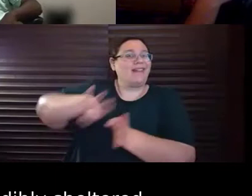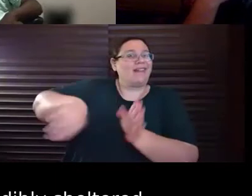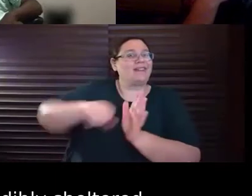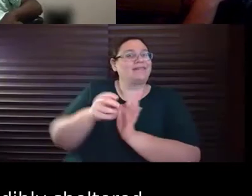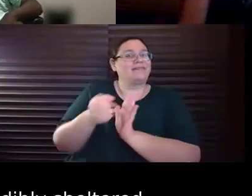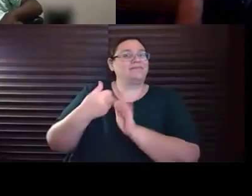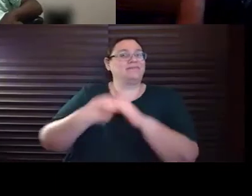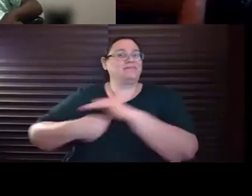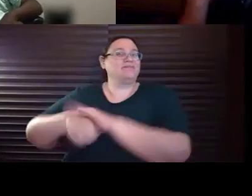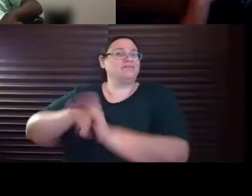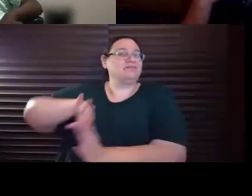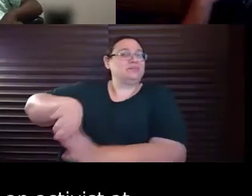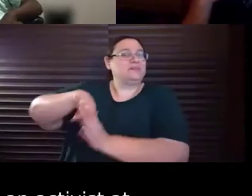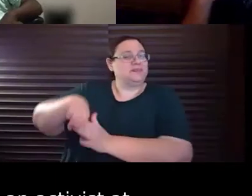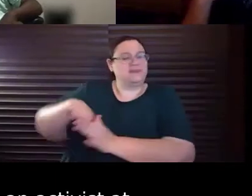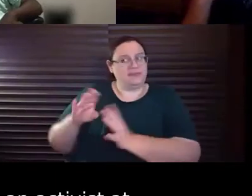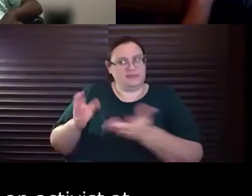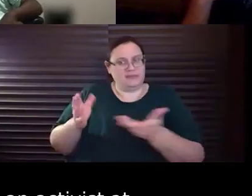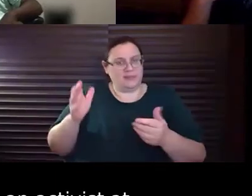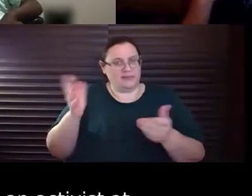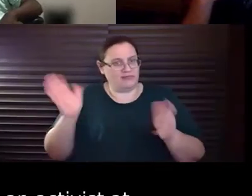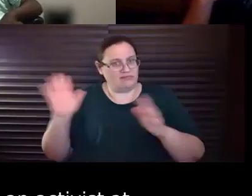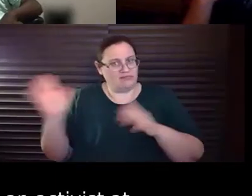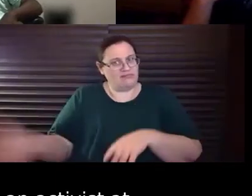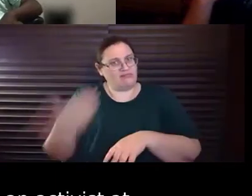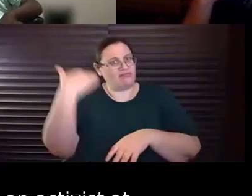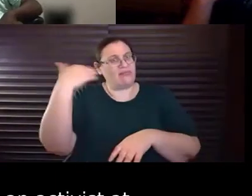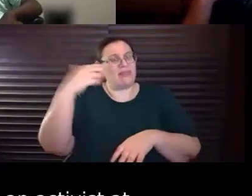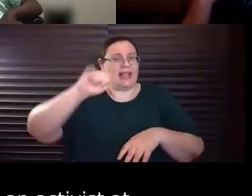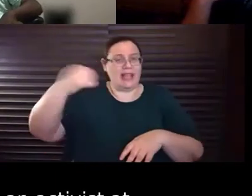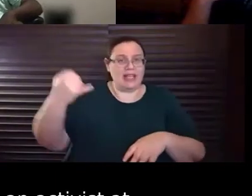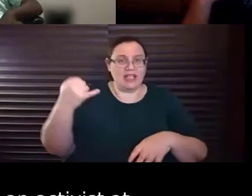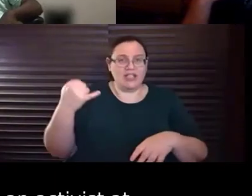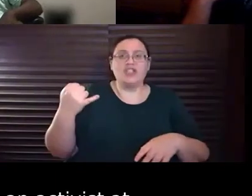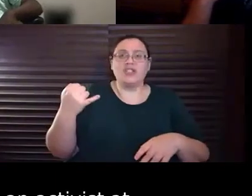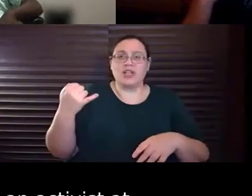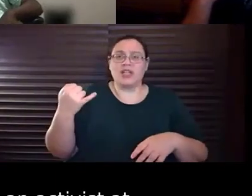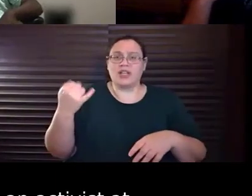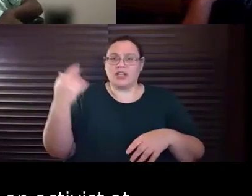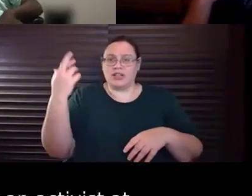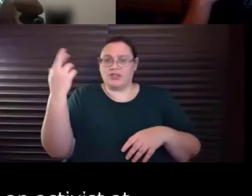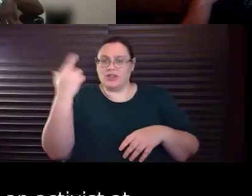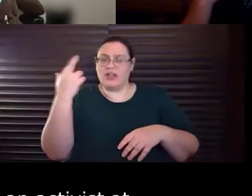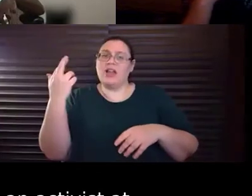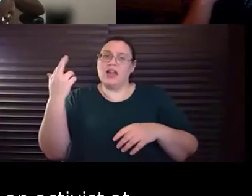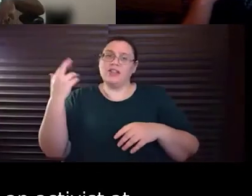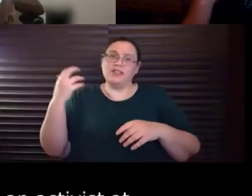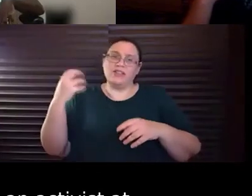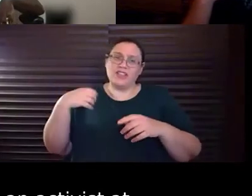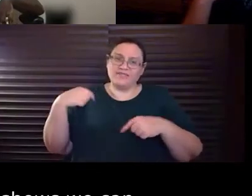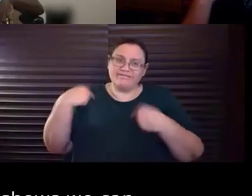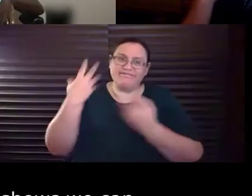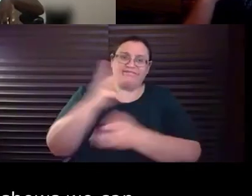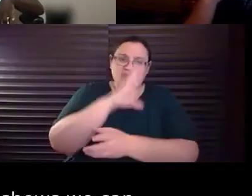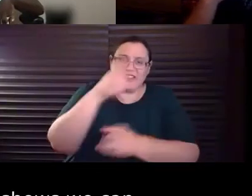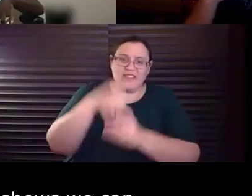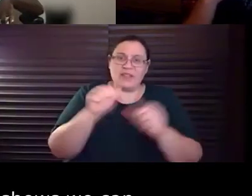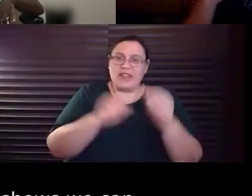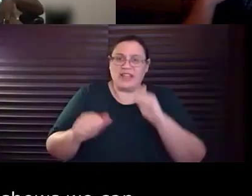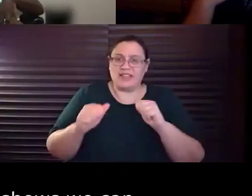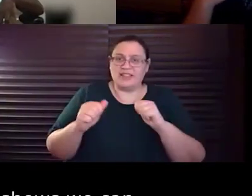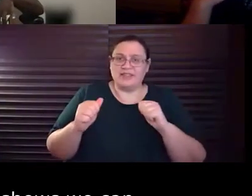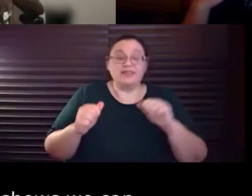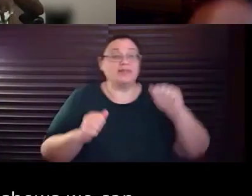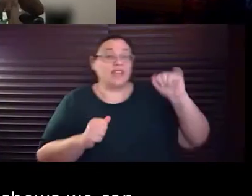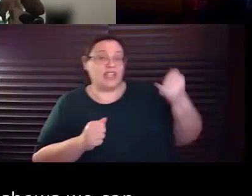community of people with actors with disabilities. And AJ really has been like an activist at the forefront of that for a long time. So, but then it